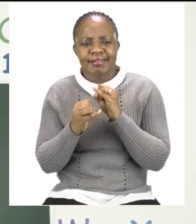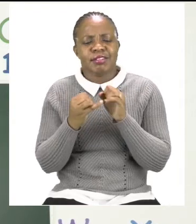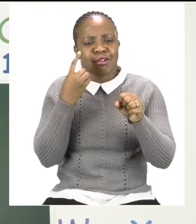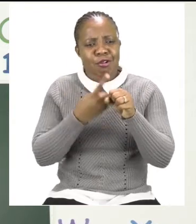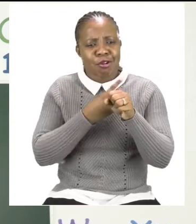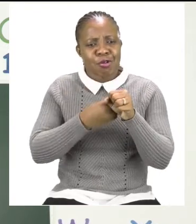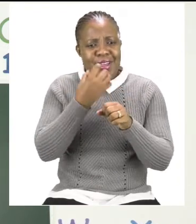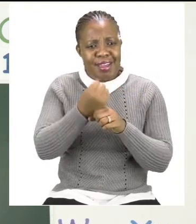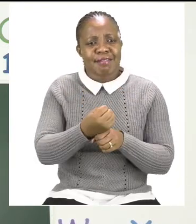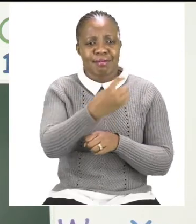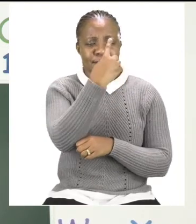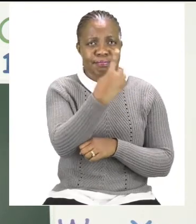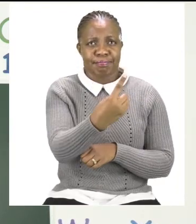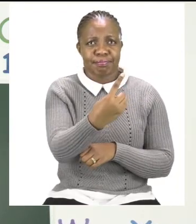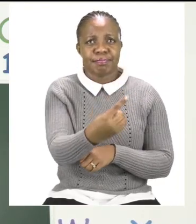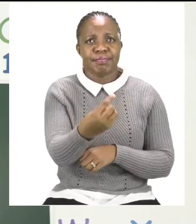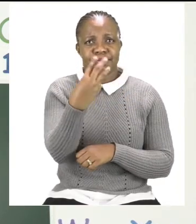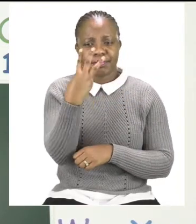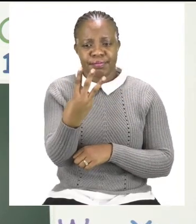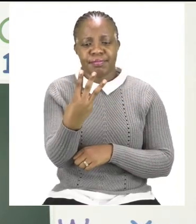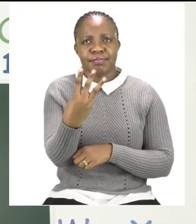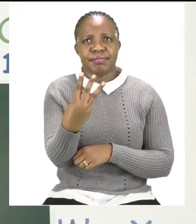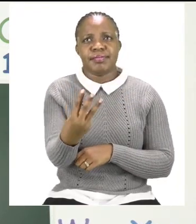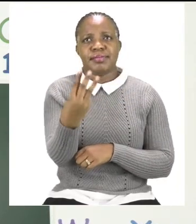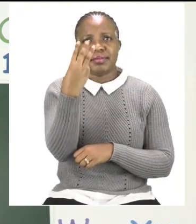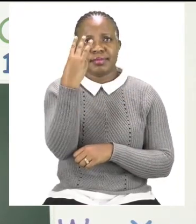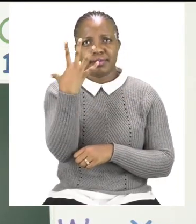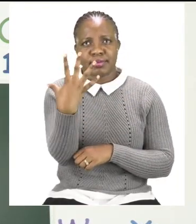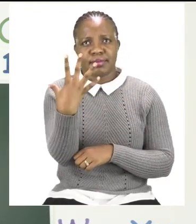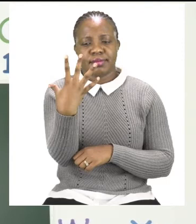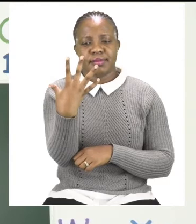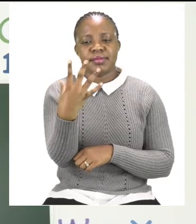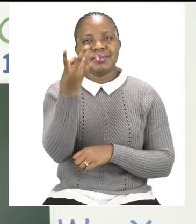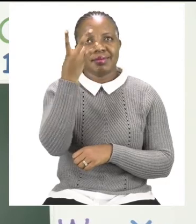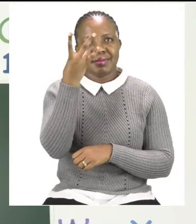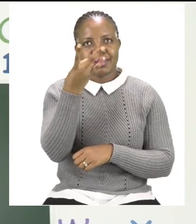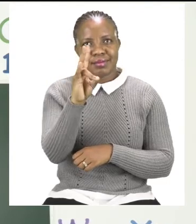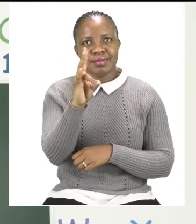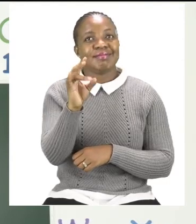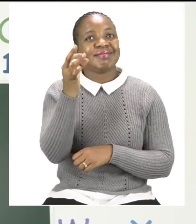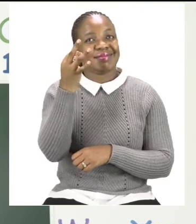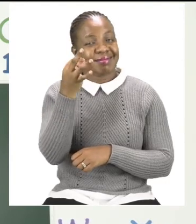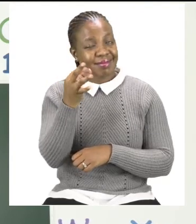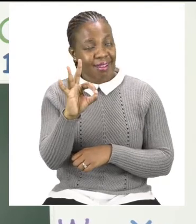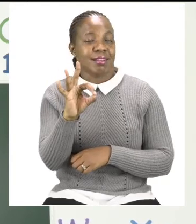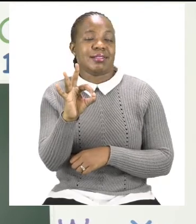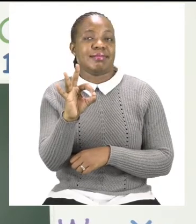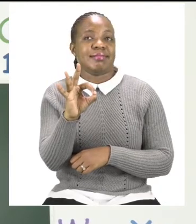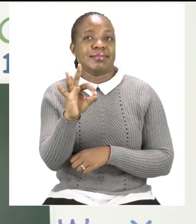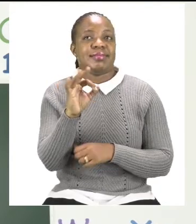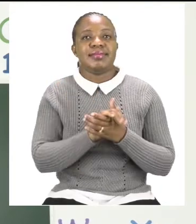1, 3, 5, 7, or